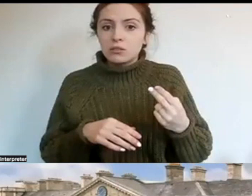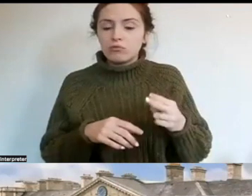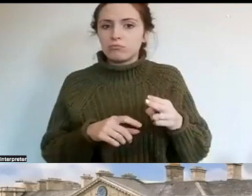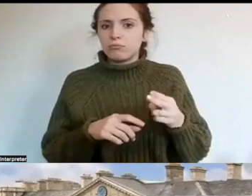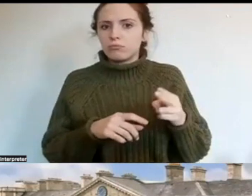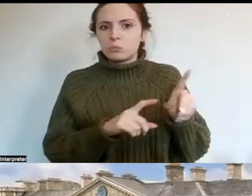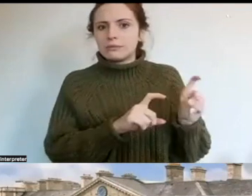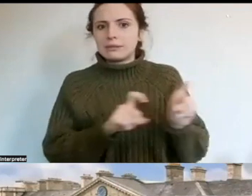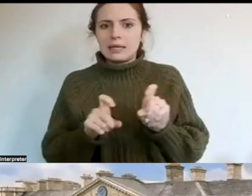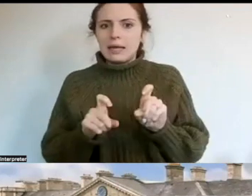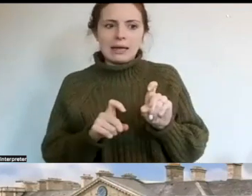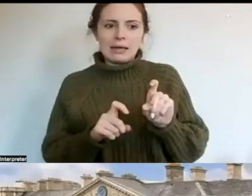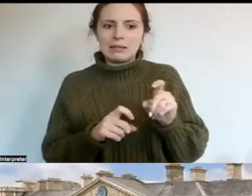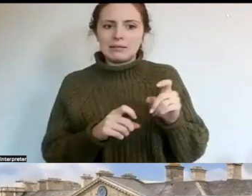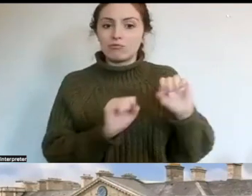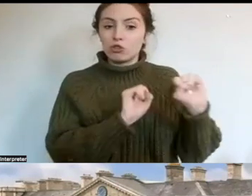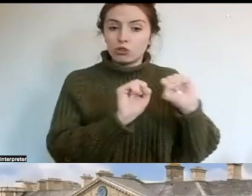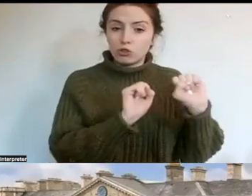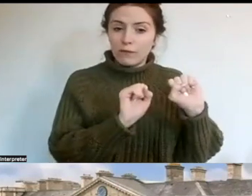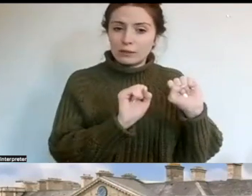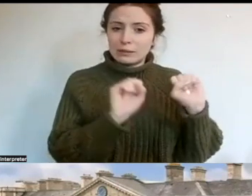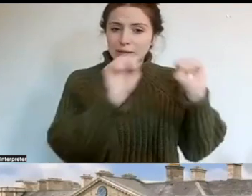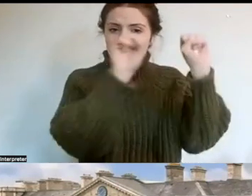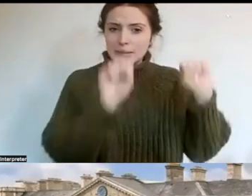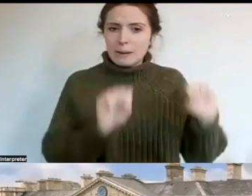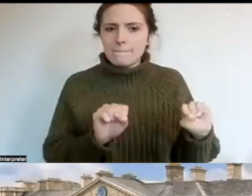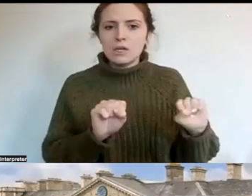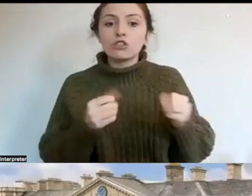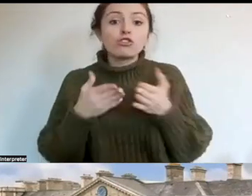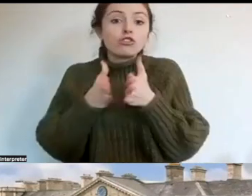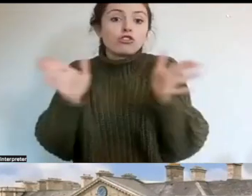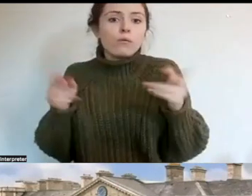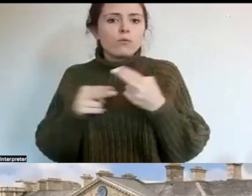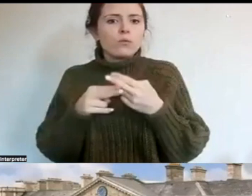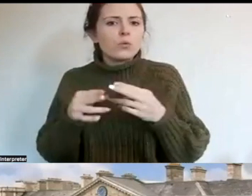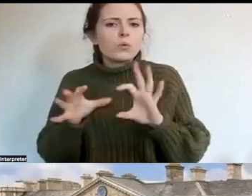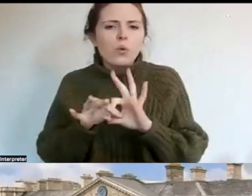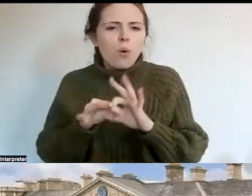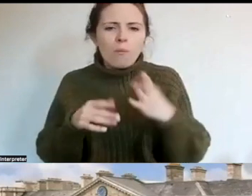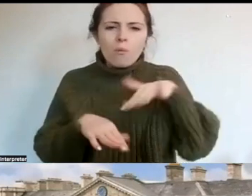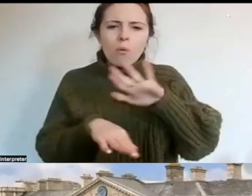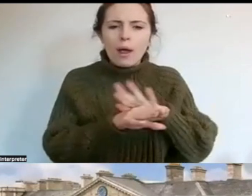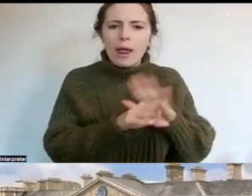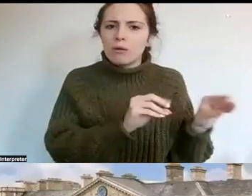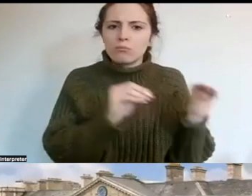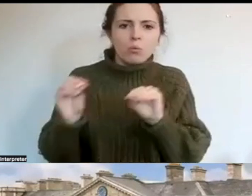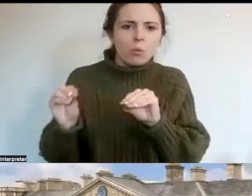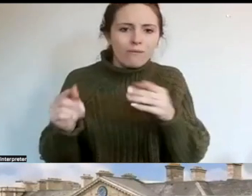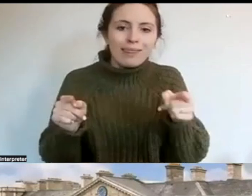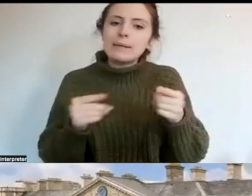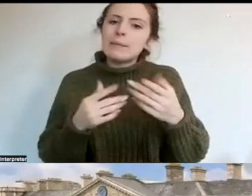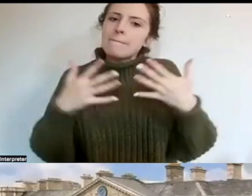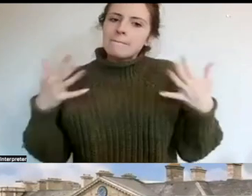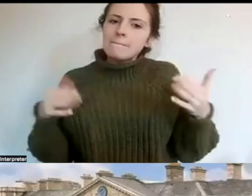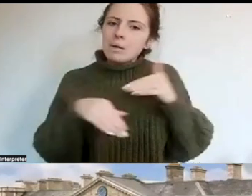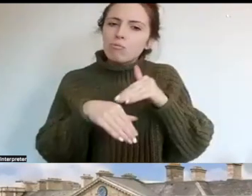ID service system, or are they going to go to general nursing homes? And that's the big issue, I think, that we need to decide and we need to try to sort